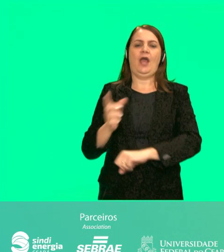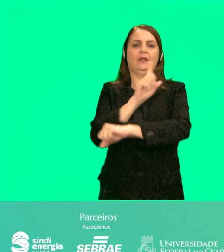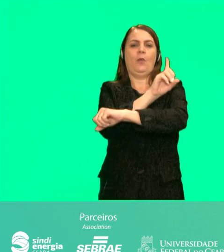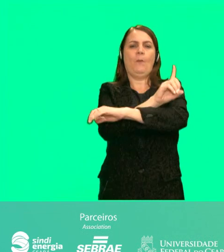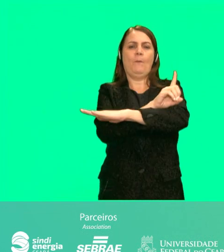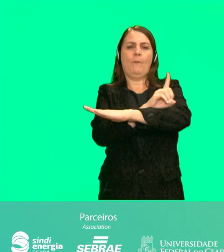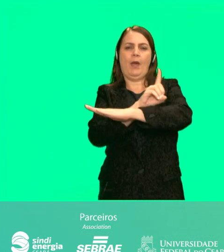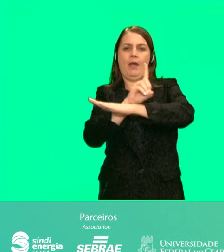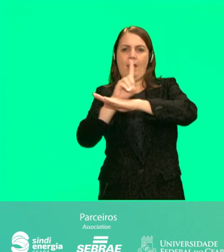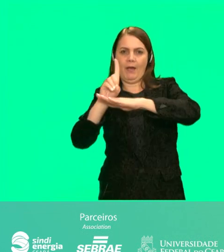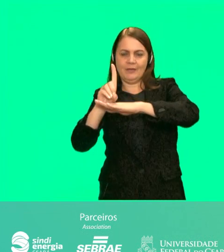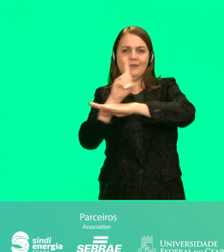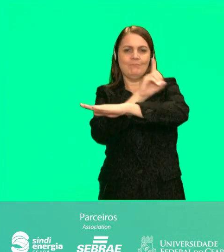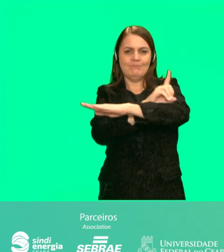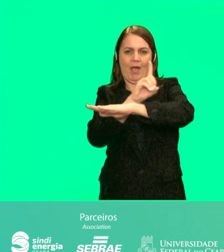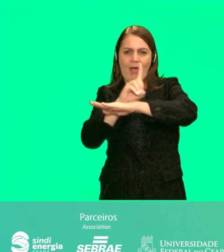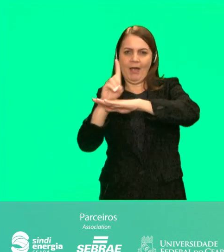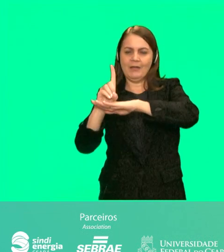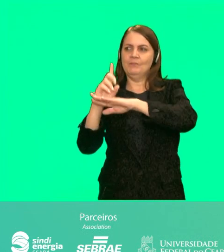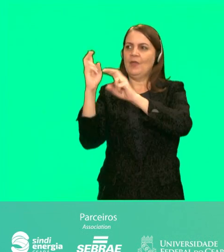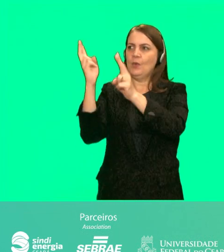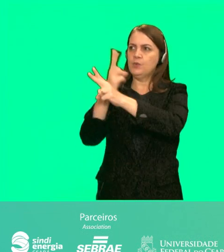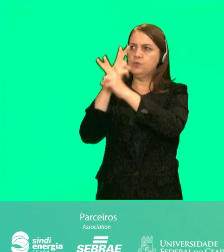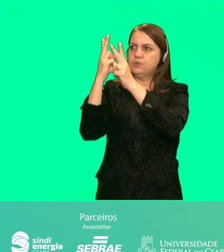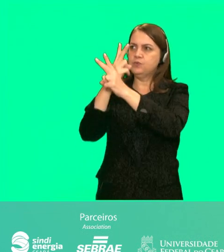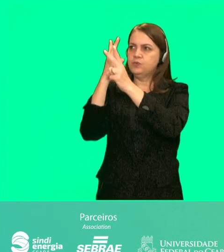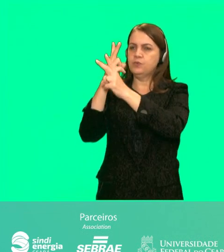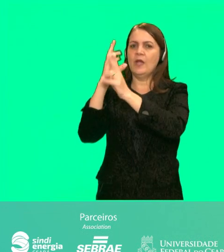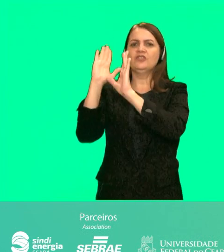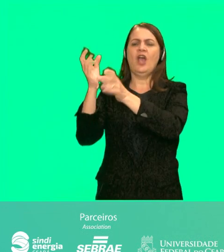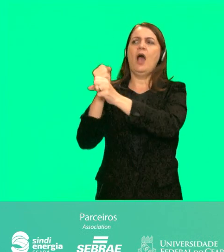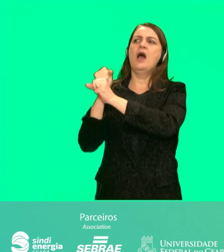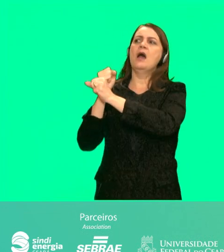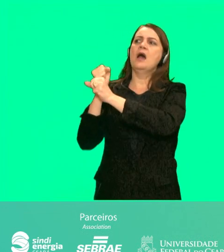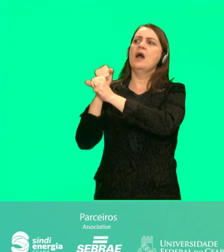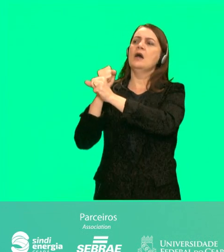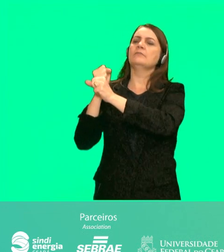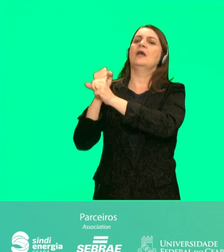It's no use to take energy from a plant that has been there for years